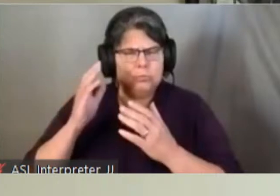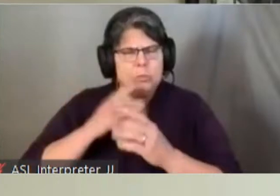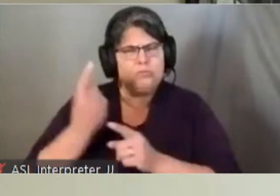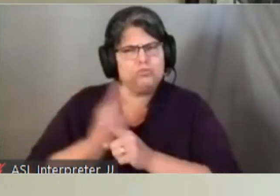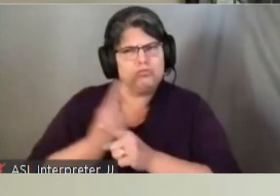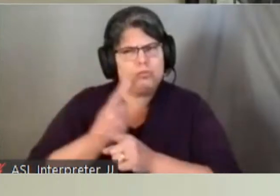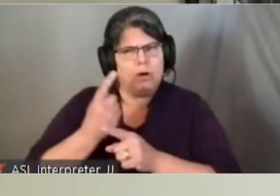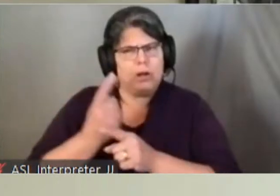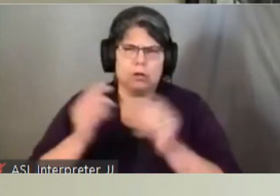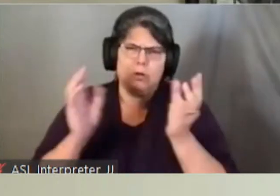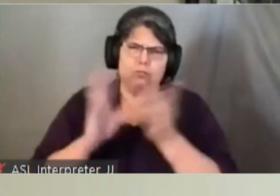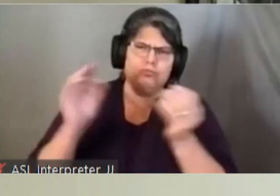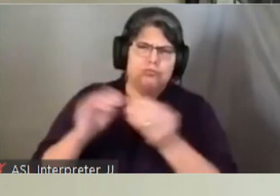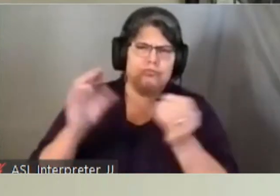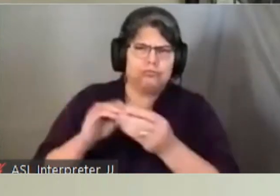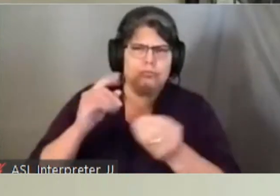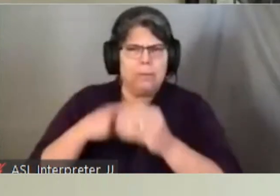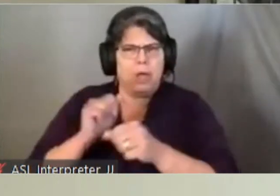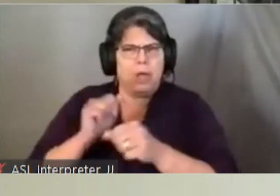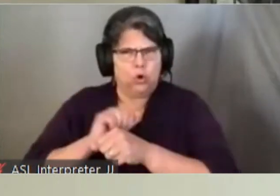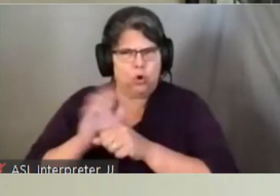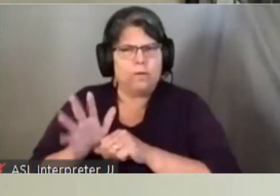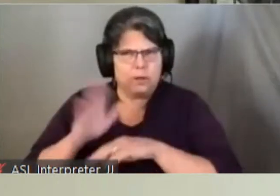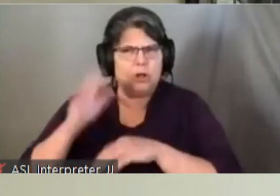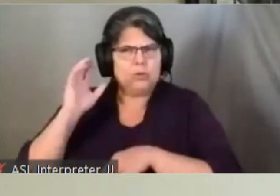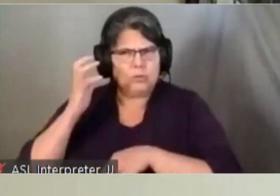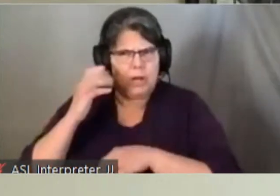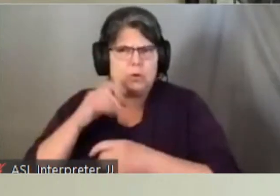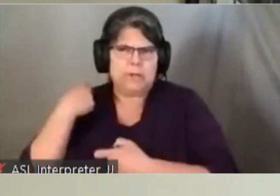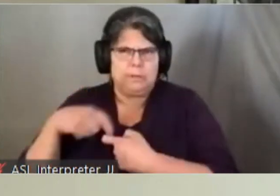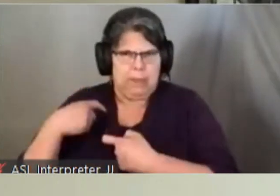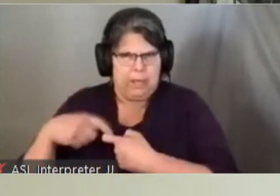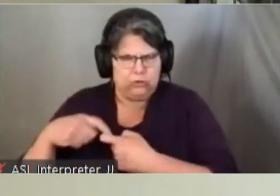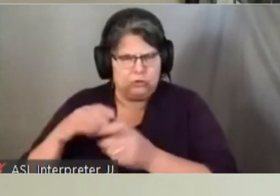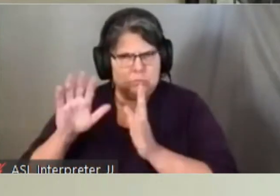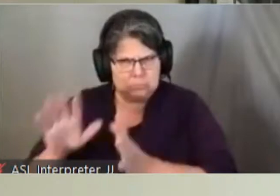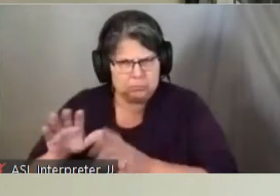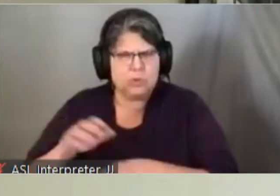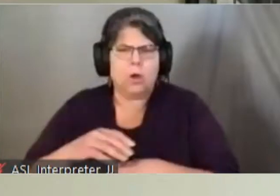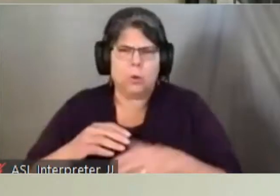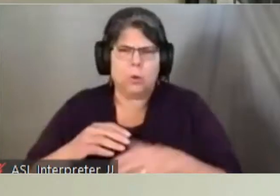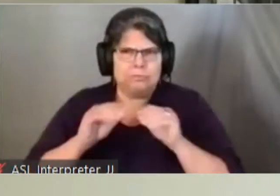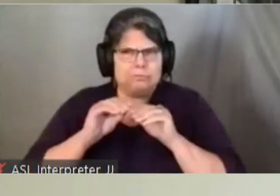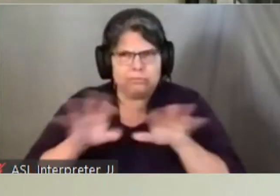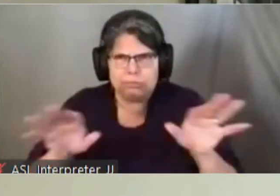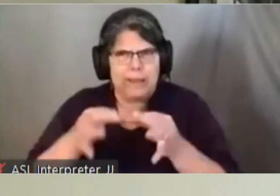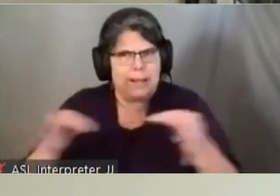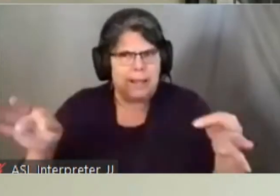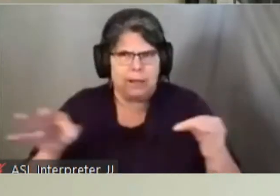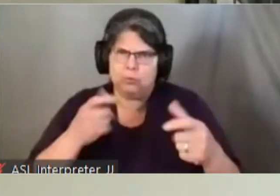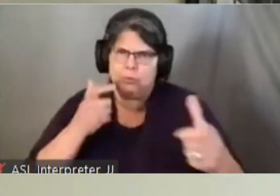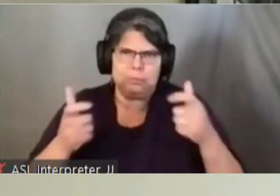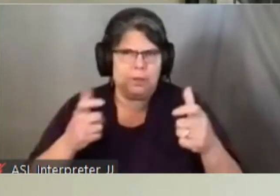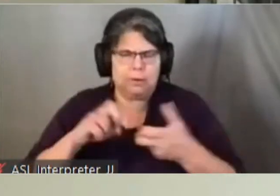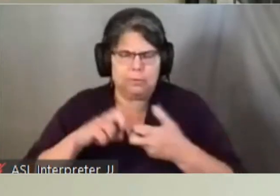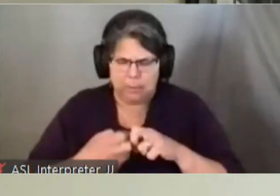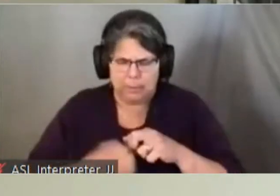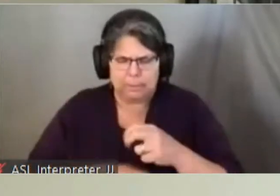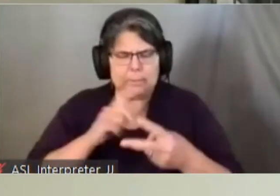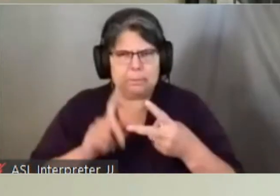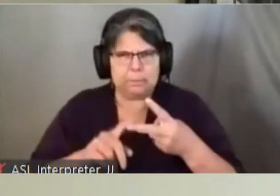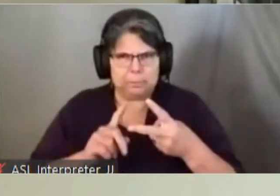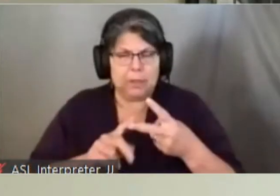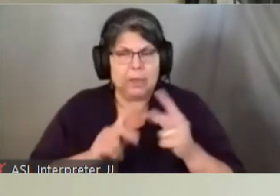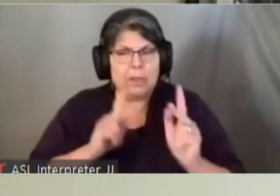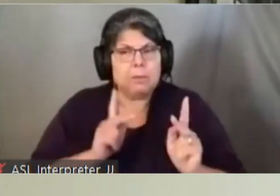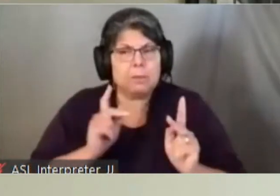basis. So language is one big problem. Another problem is that, as you know, people of